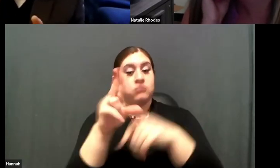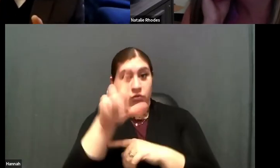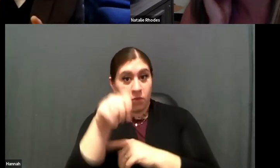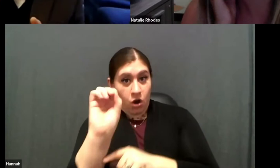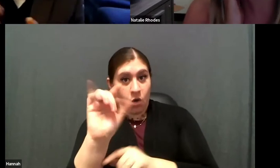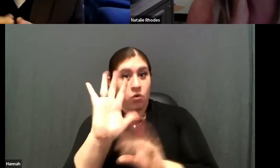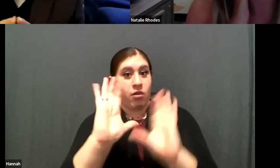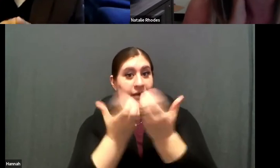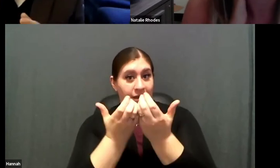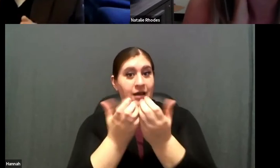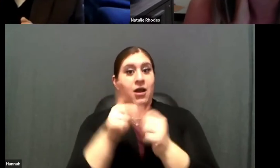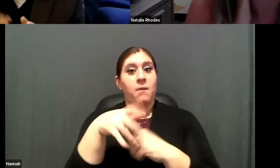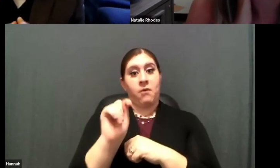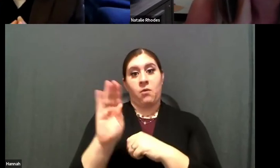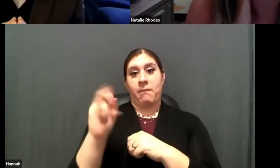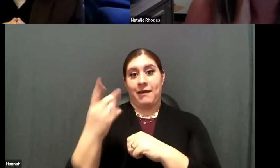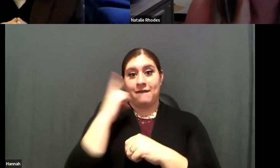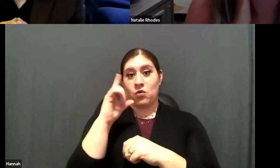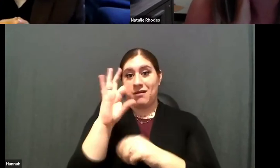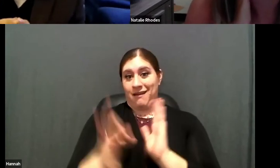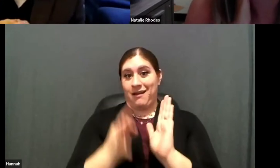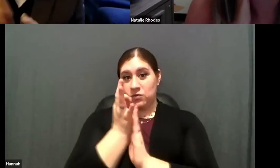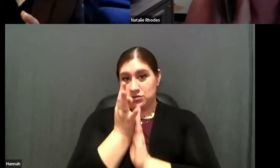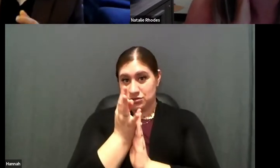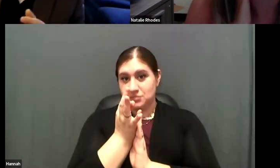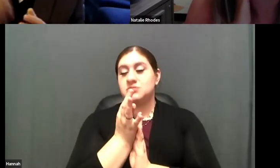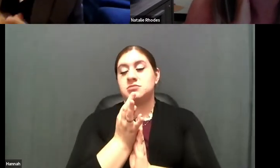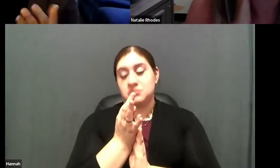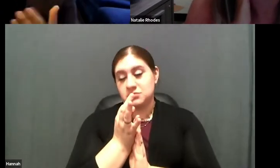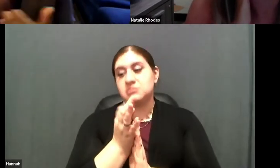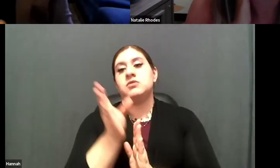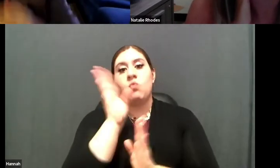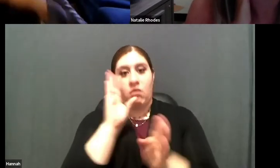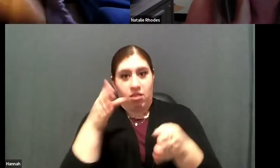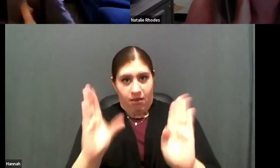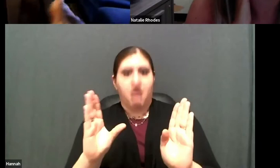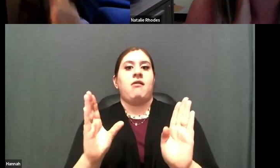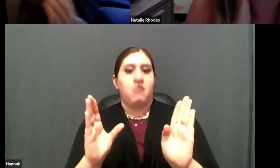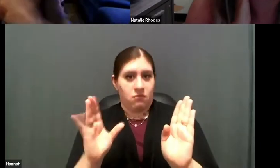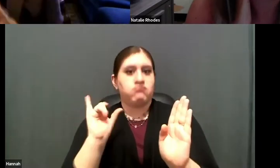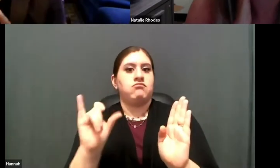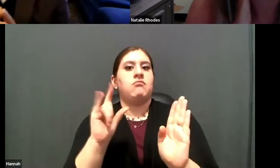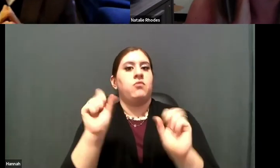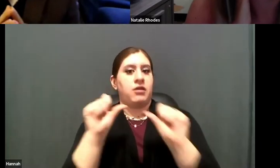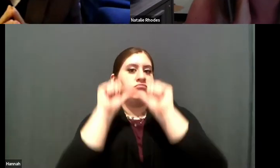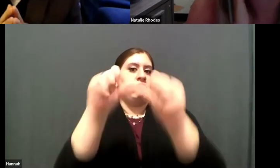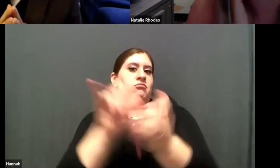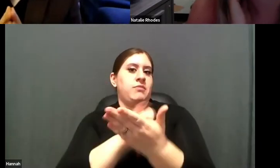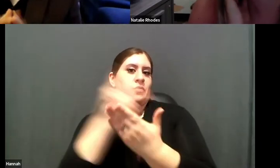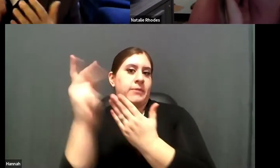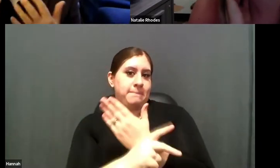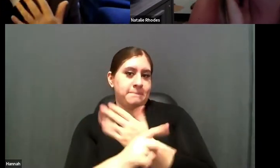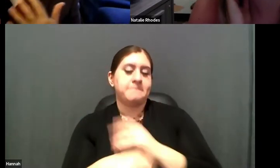classes as a post-bac for those first 9 hours, then we will say, okay, you can continue in the program.